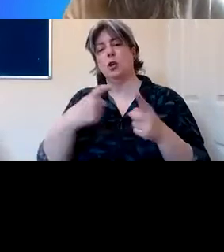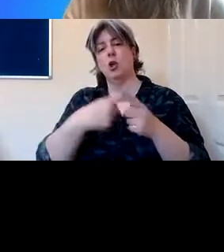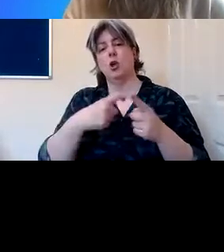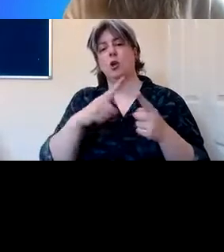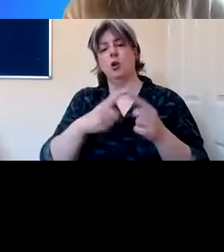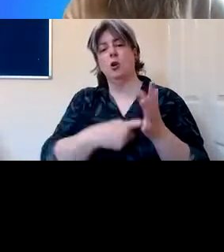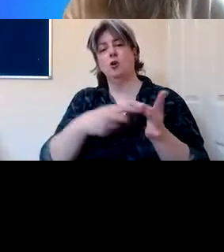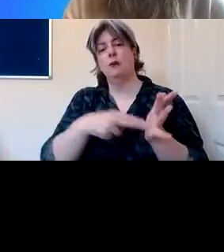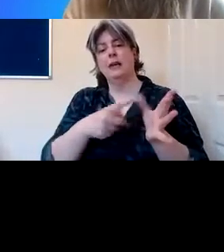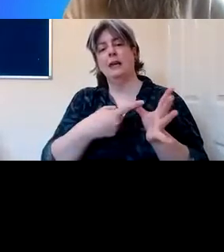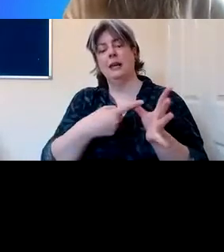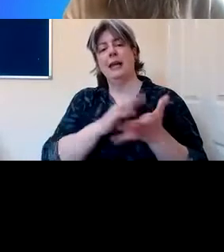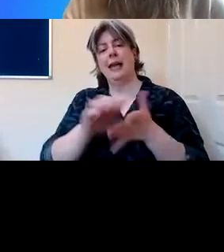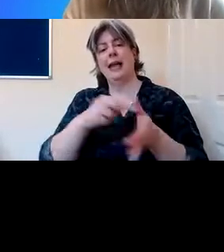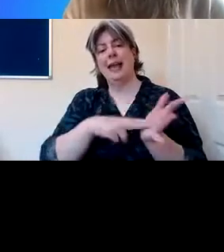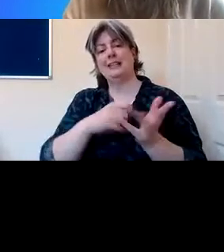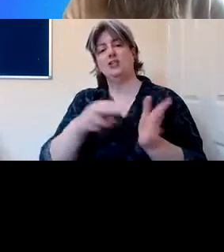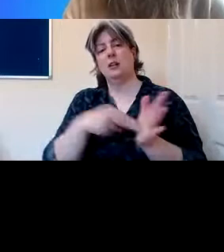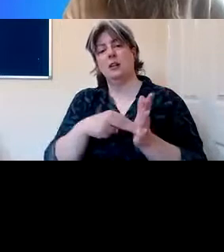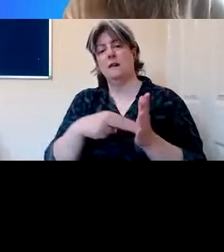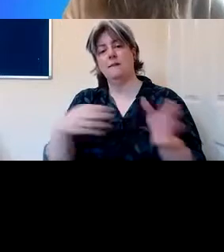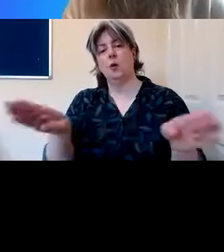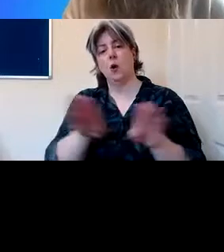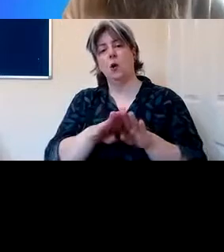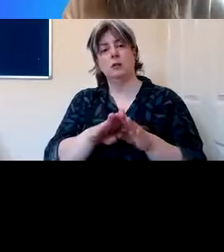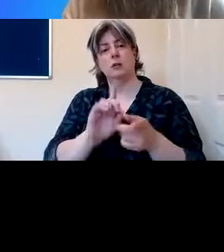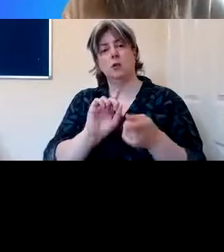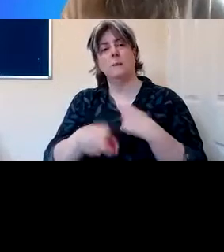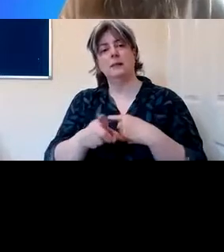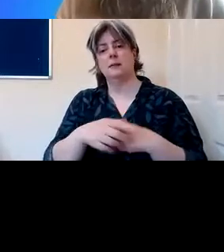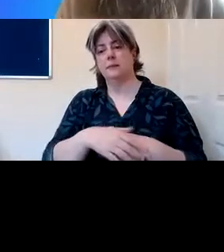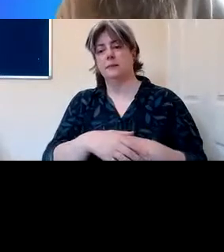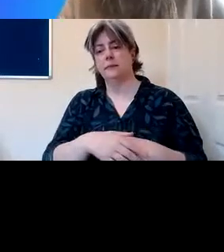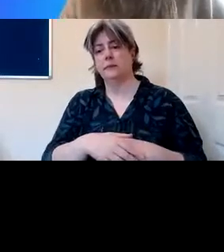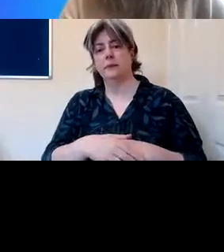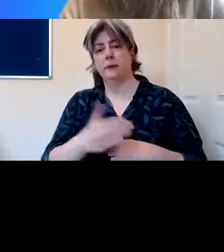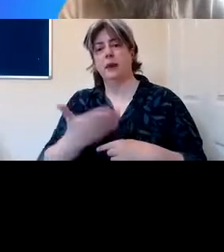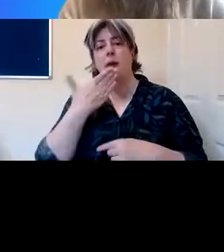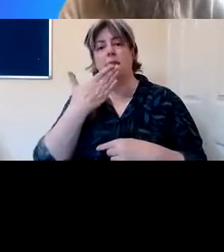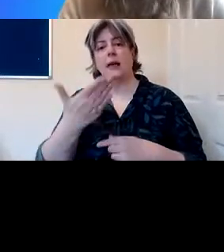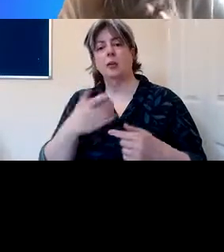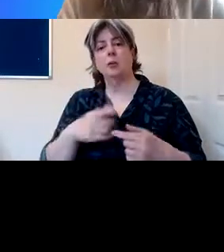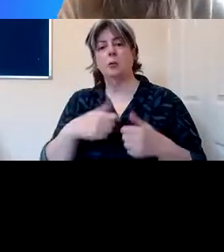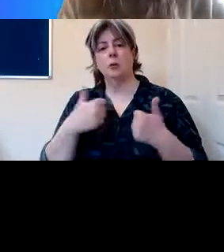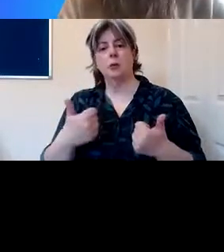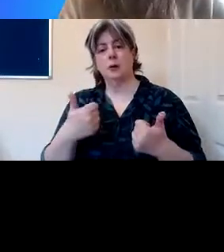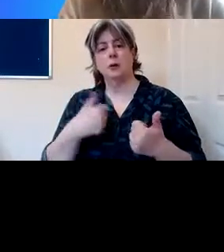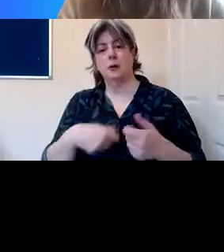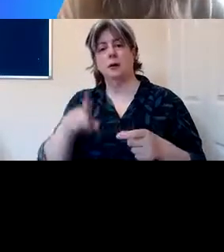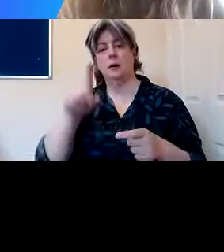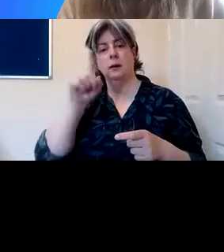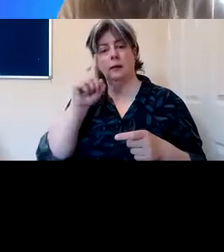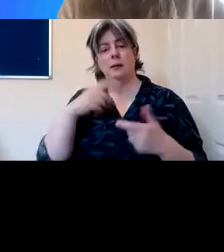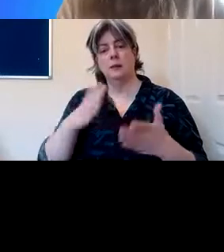closing remarks before I bring the meeting to a close. Karina. Thank you, Laura. Okay, I think it's been